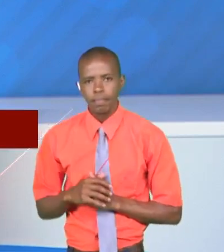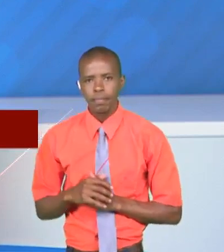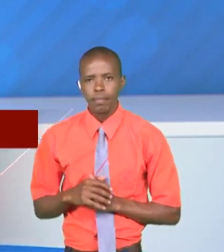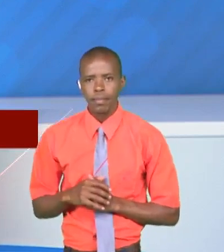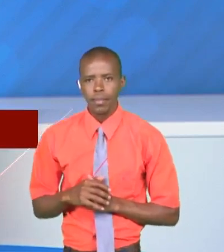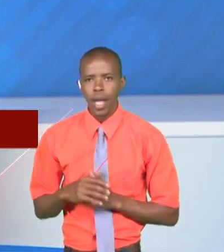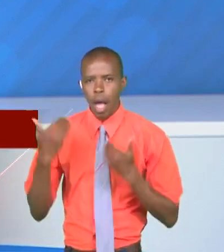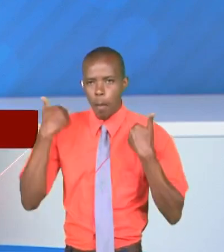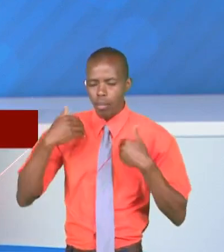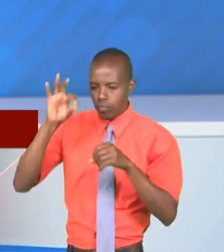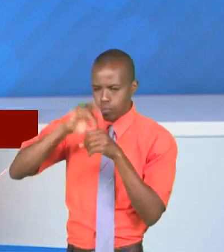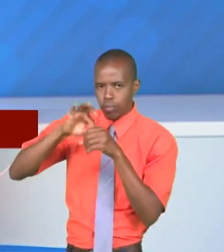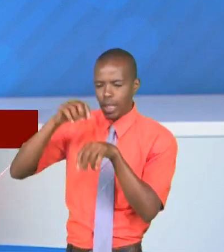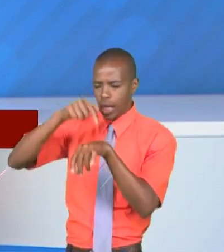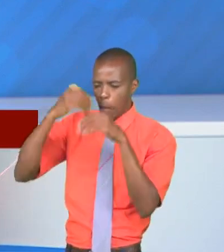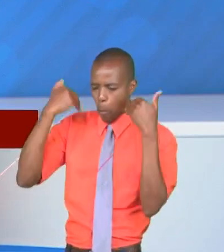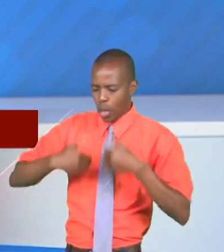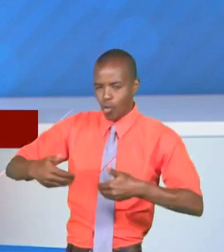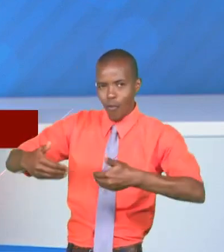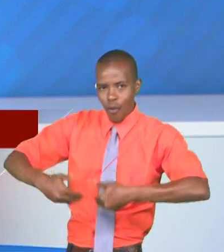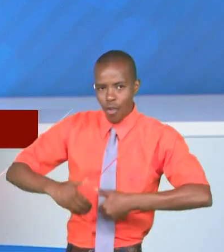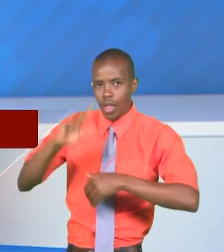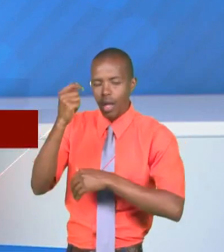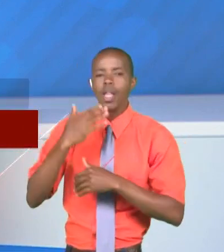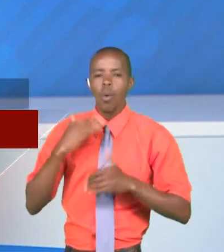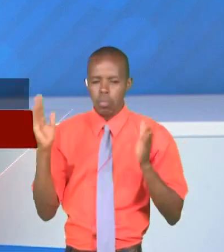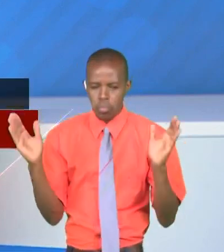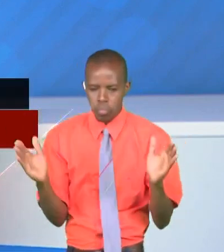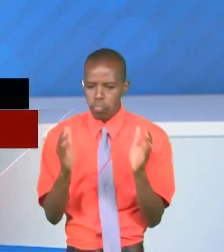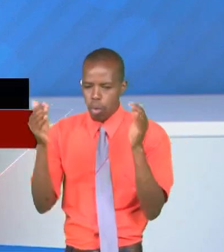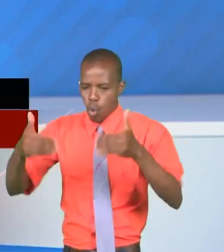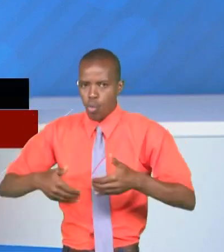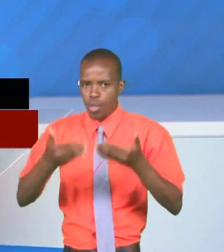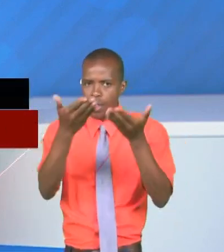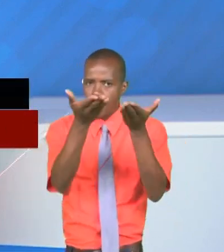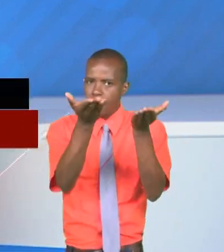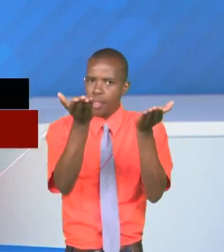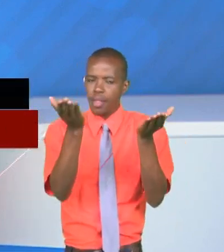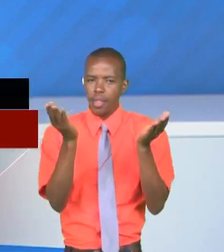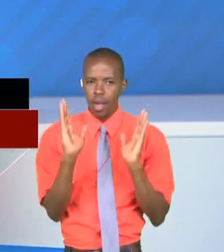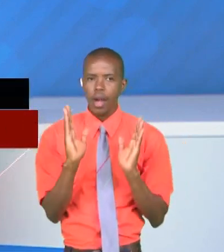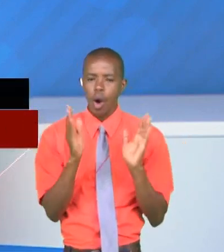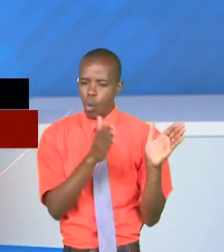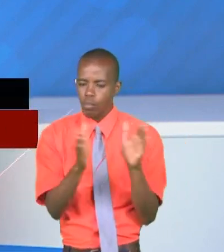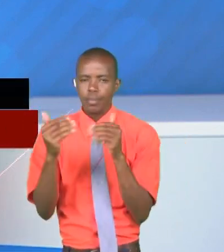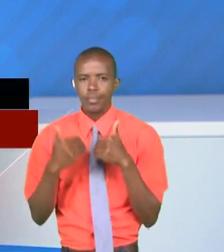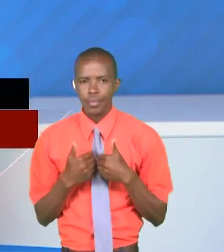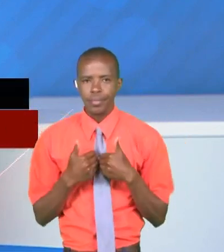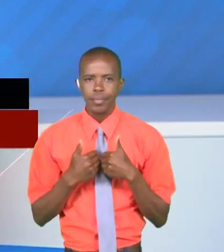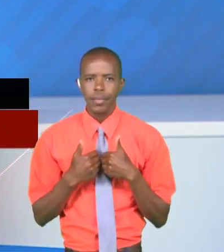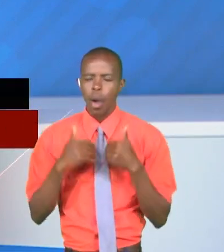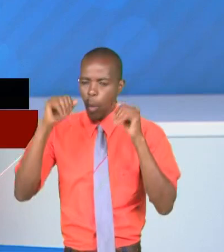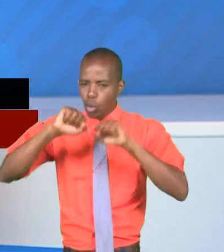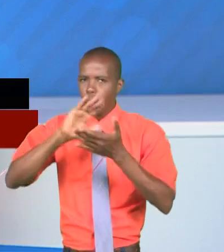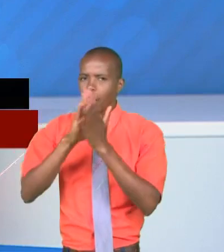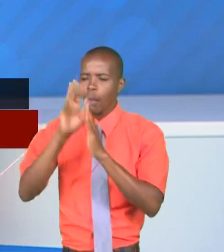I was elected as a youth in this country, and I want to encourage the young people. If they have a chance, they can become members